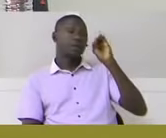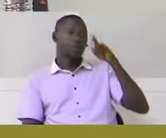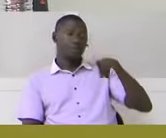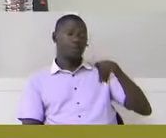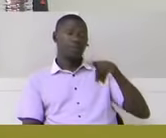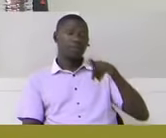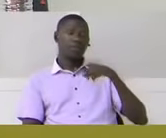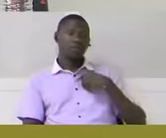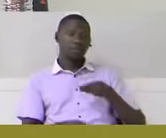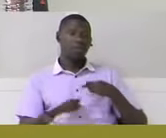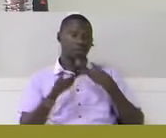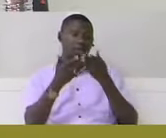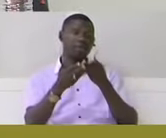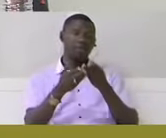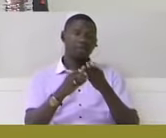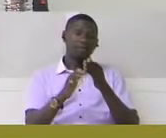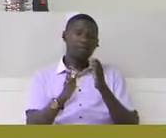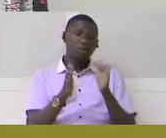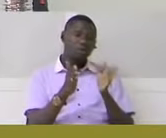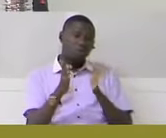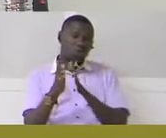protection services